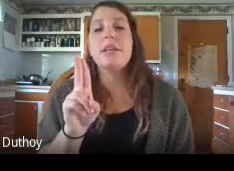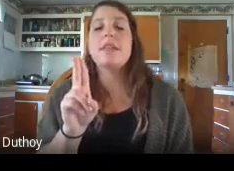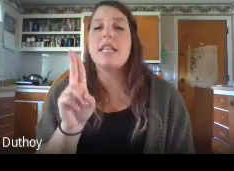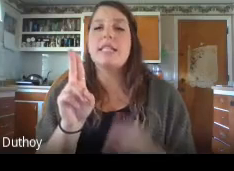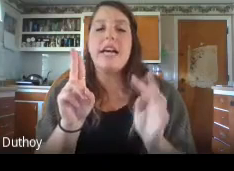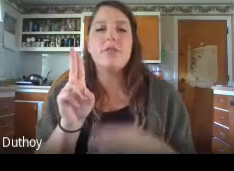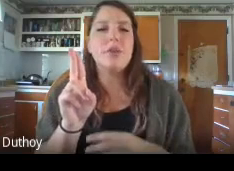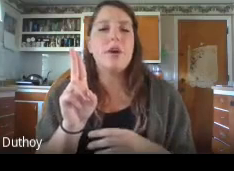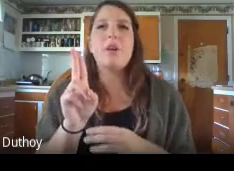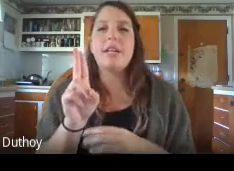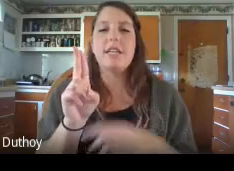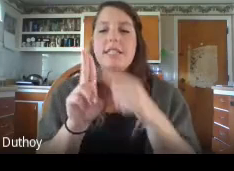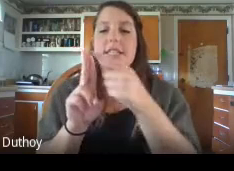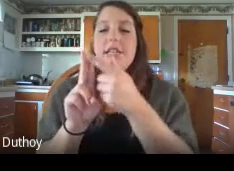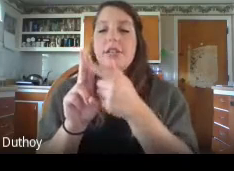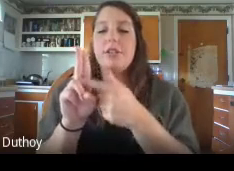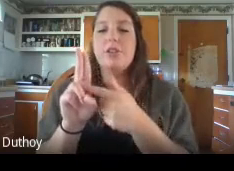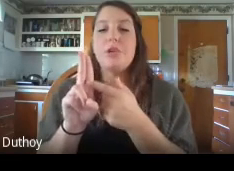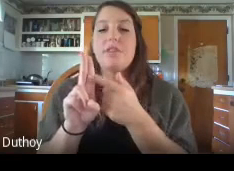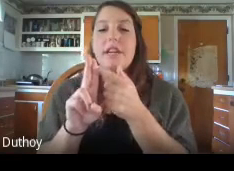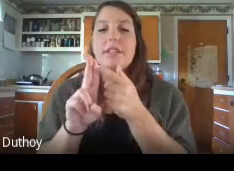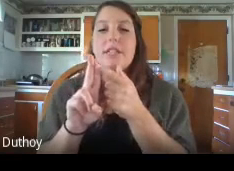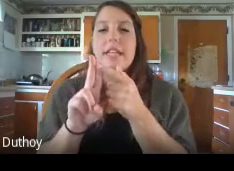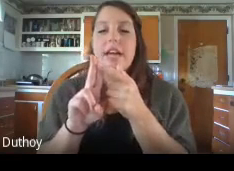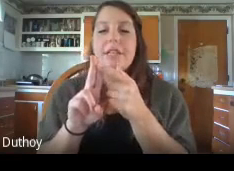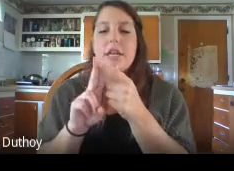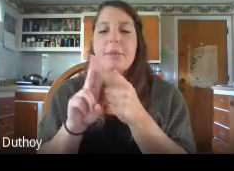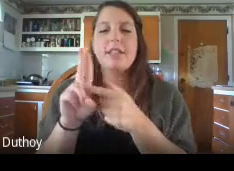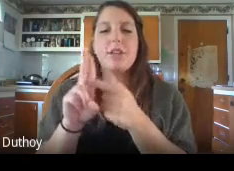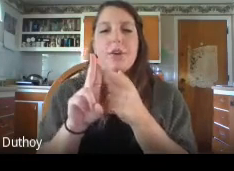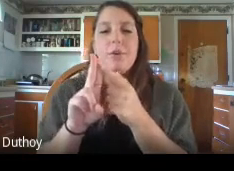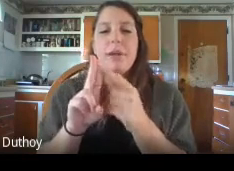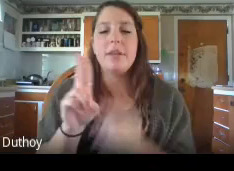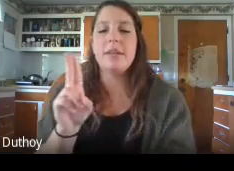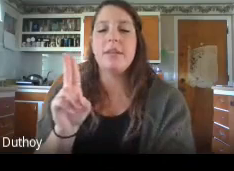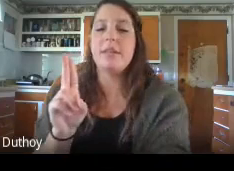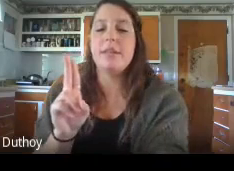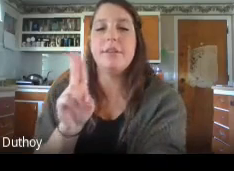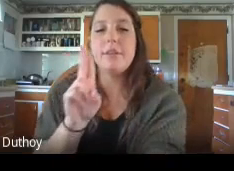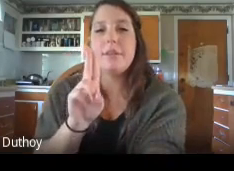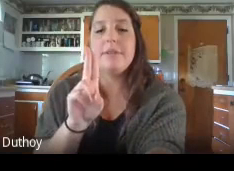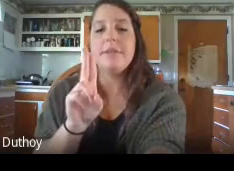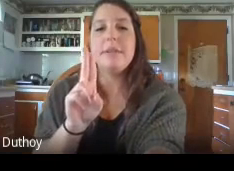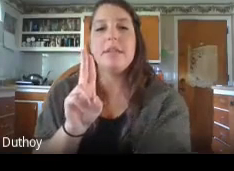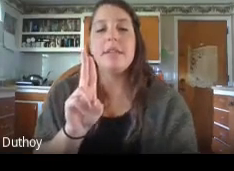U, these last few are pretty easy. U, your fingers are together and it makes a U.